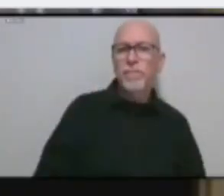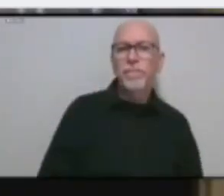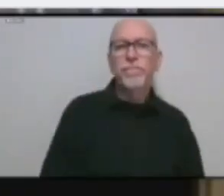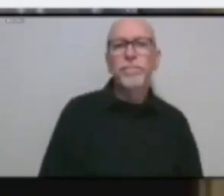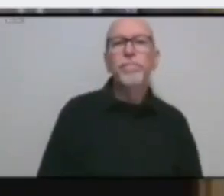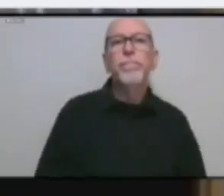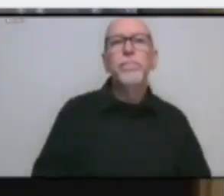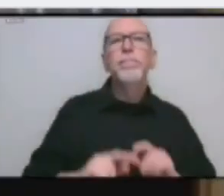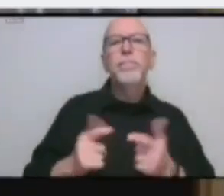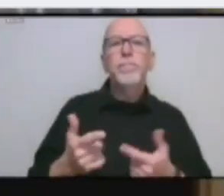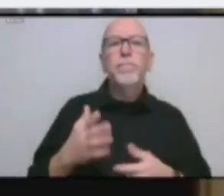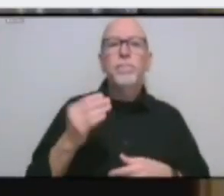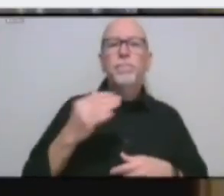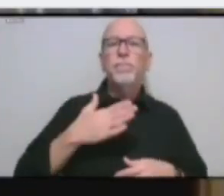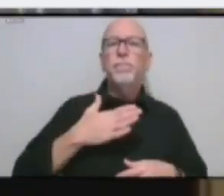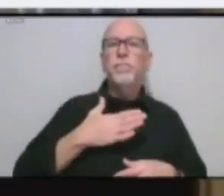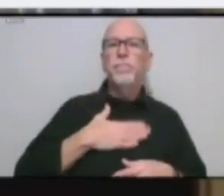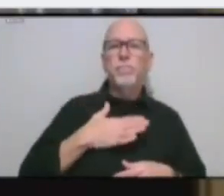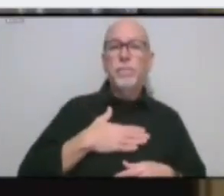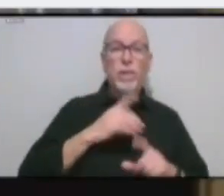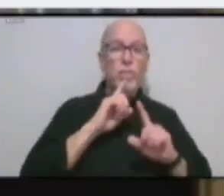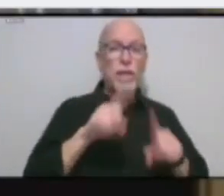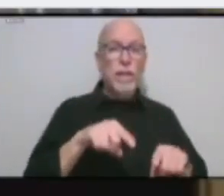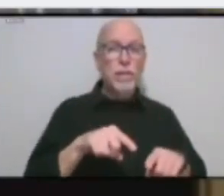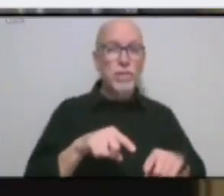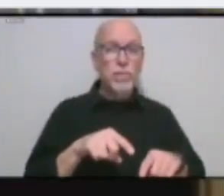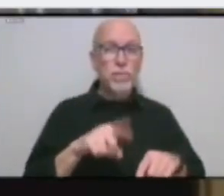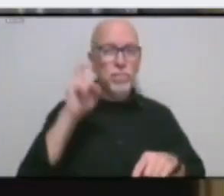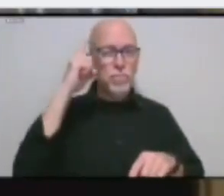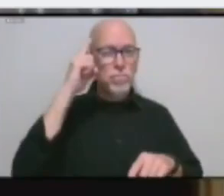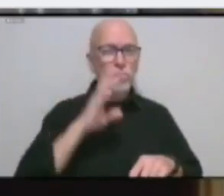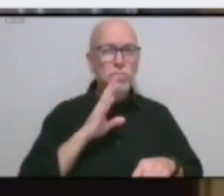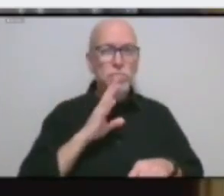Yeah, and my only reaction, Abdul, is